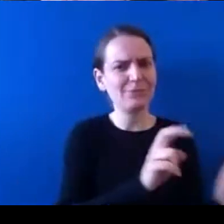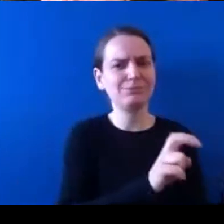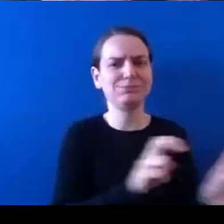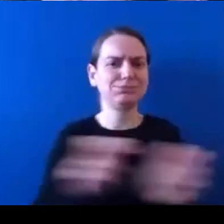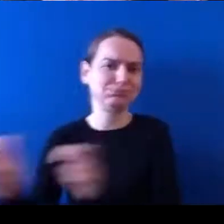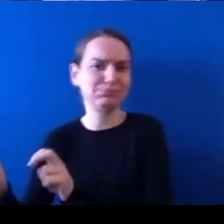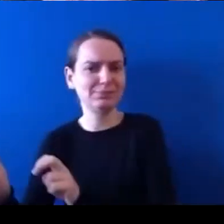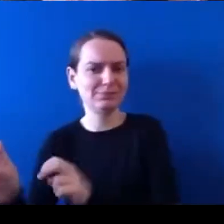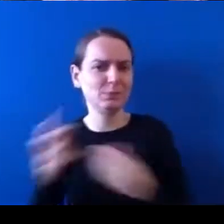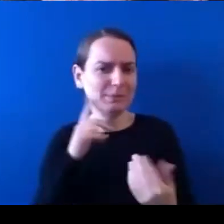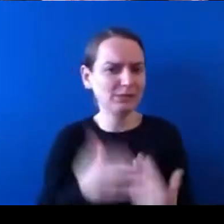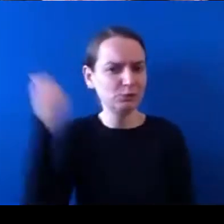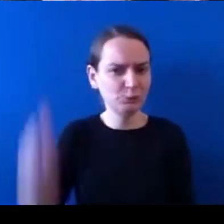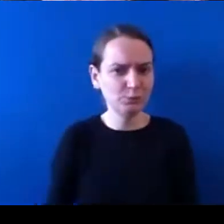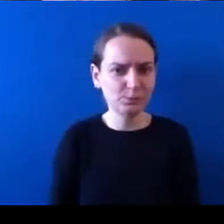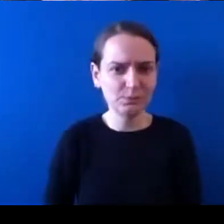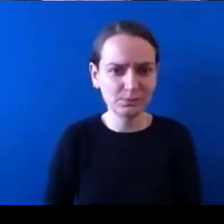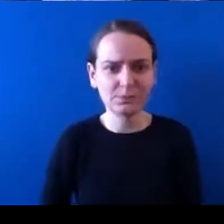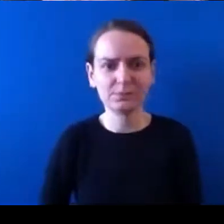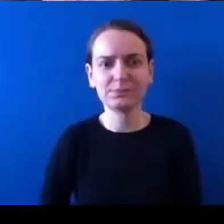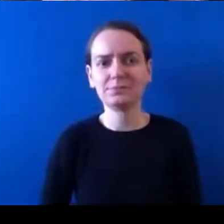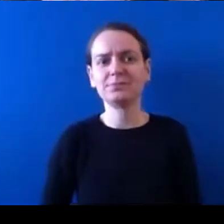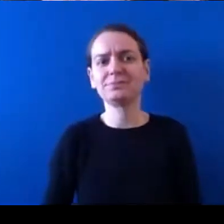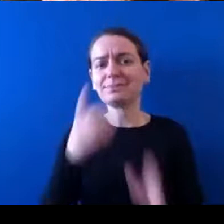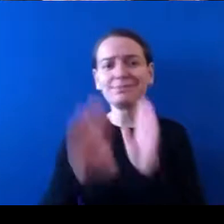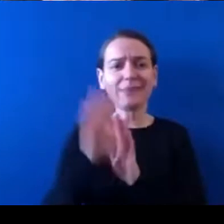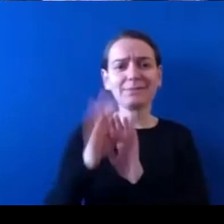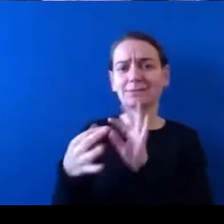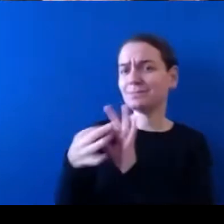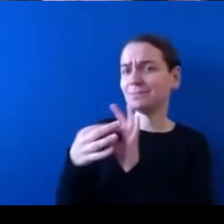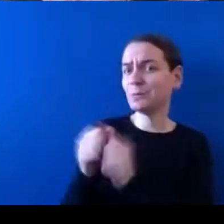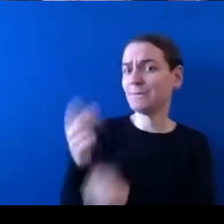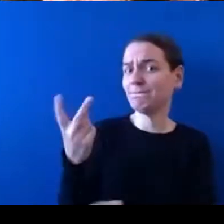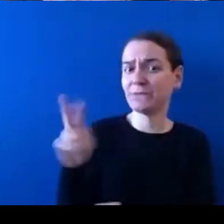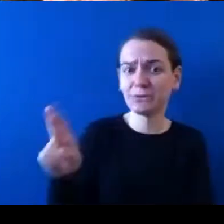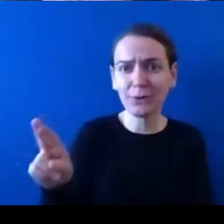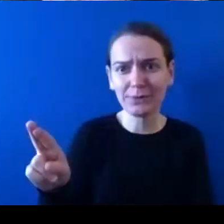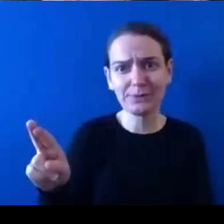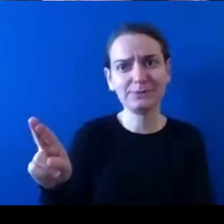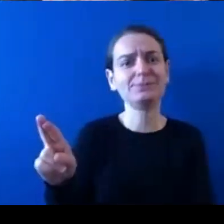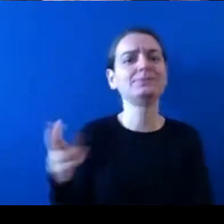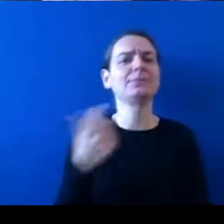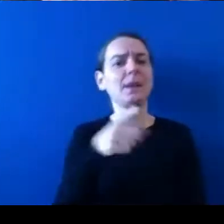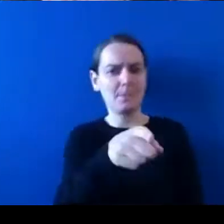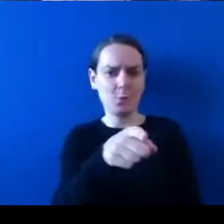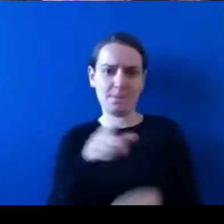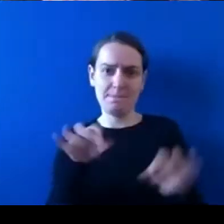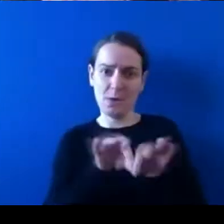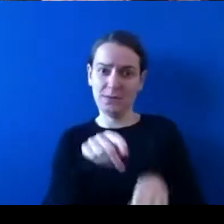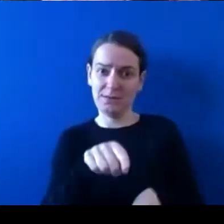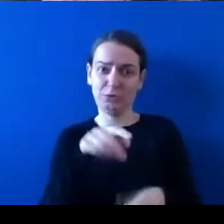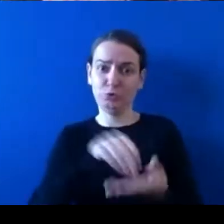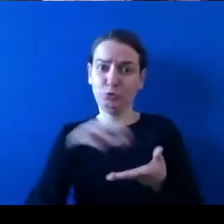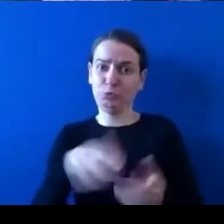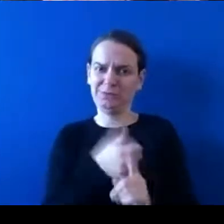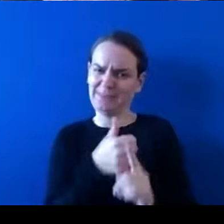your responsibility to follow up and be sure anything that you need is